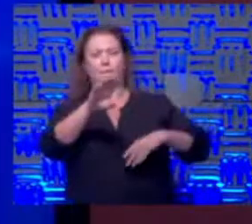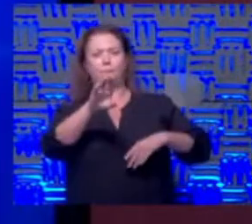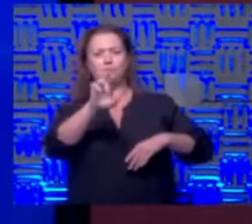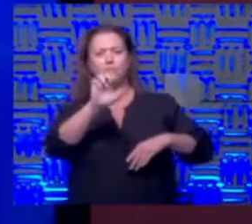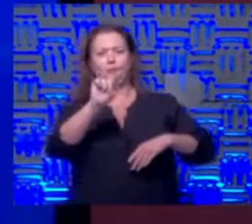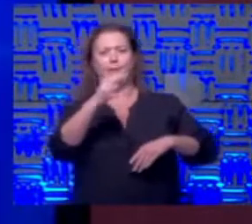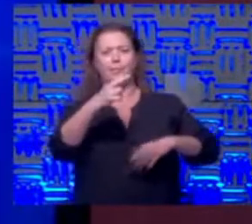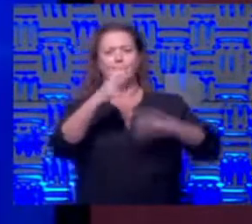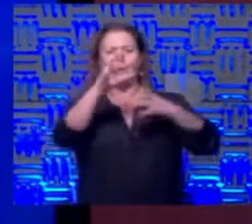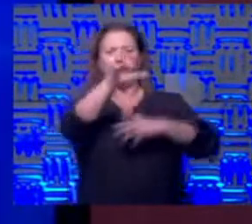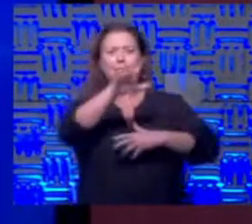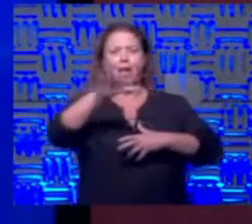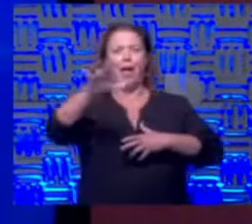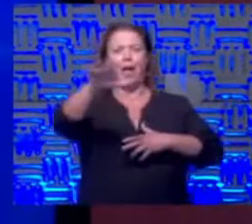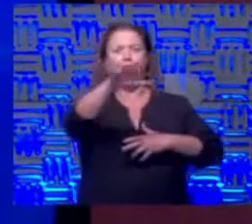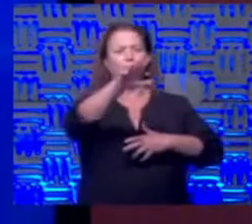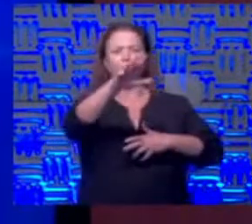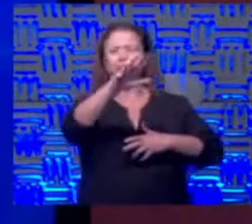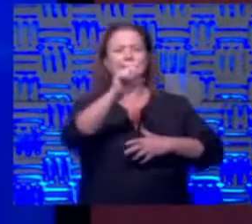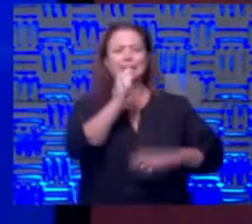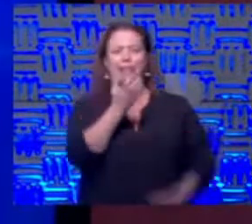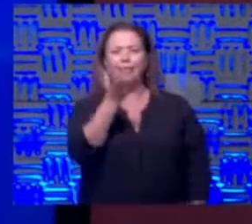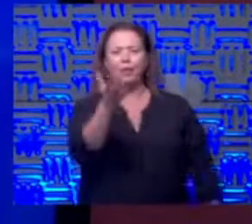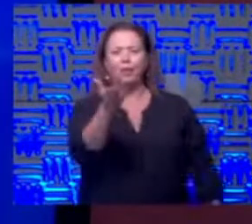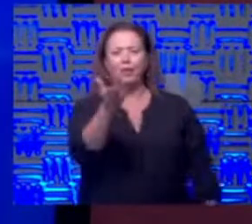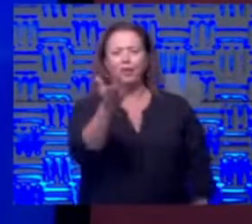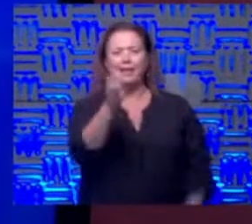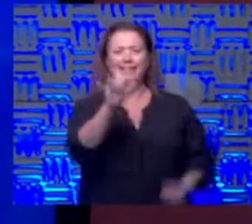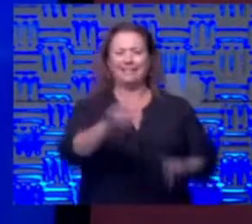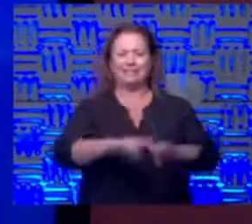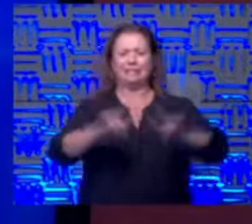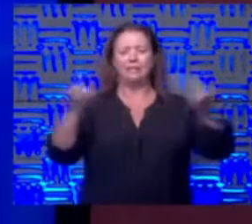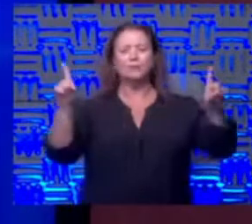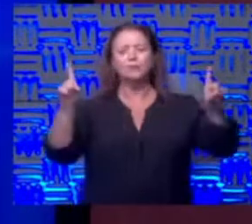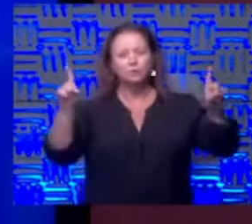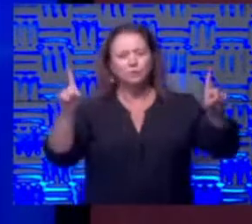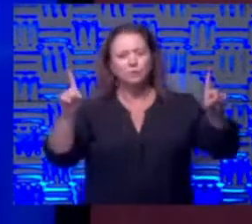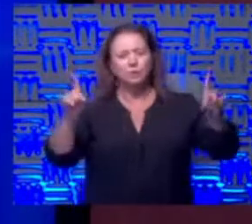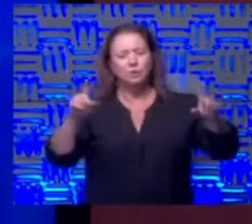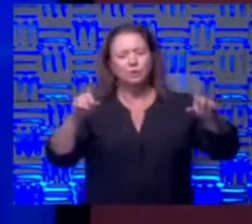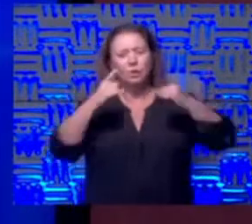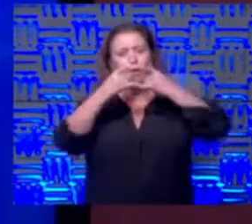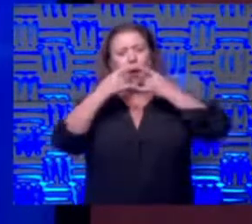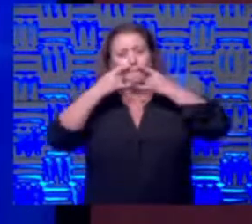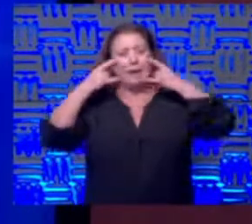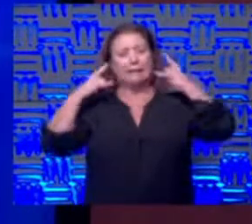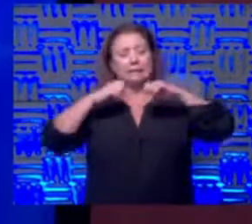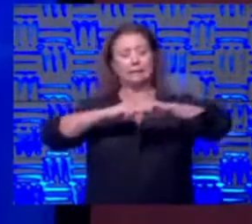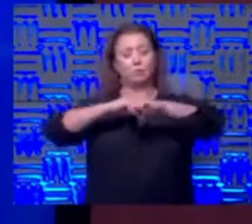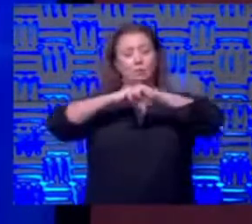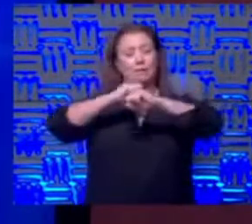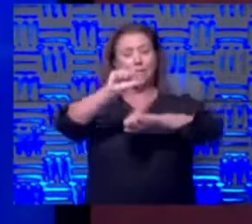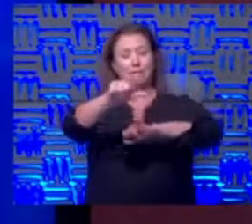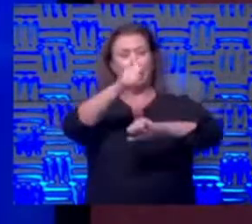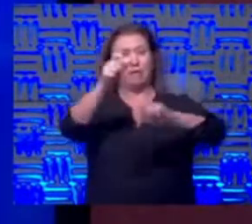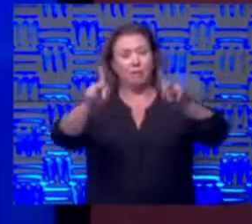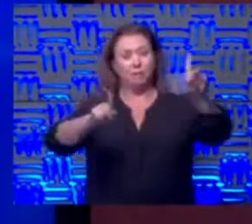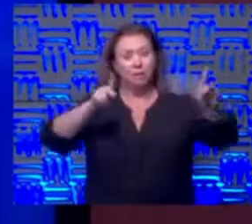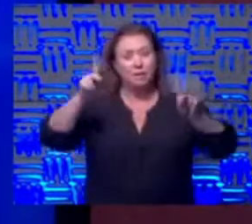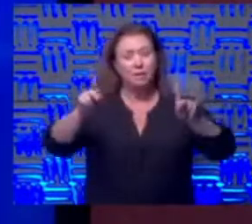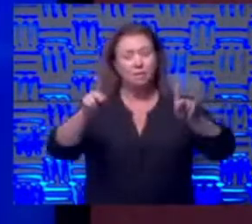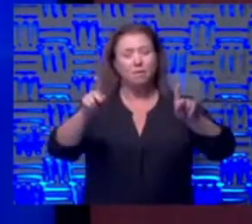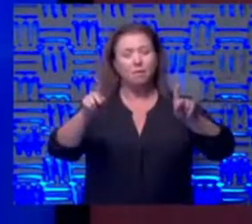there isn't one. And that's what makes a difference. Wearing a mask is about protecting others,